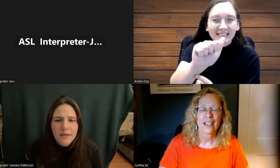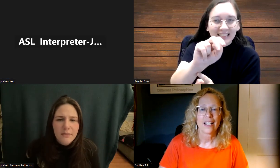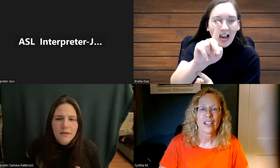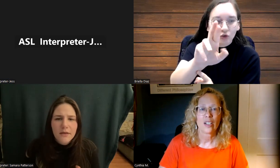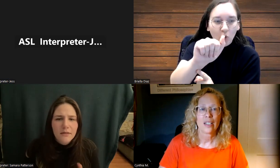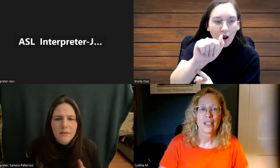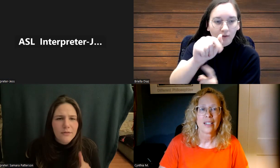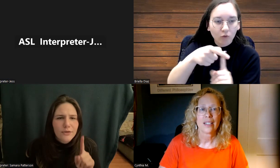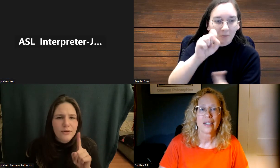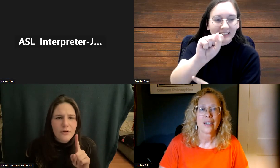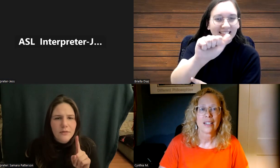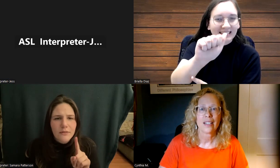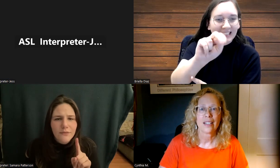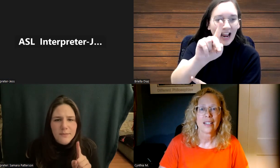family